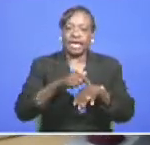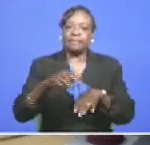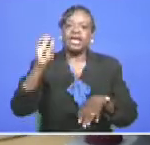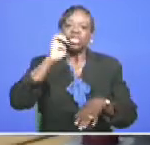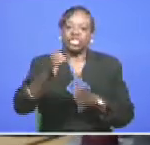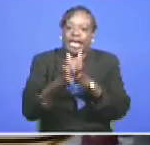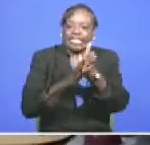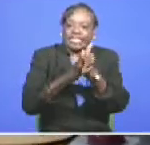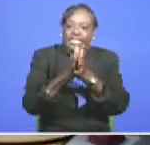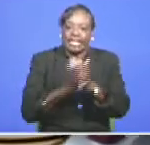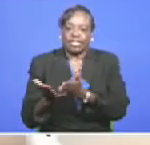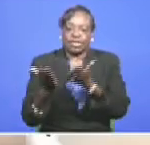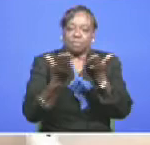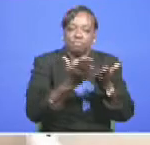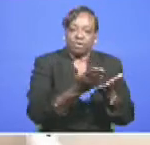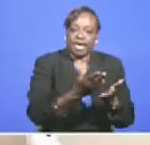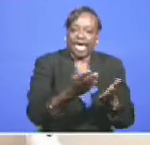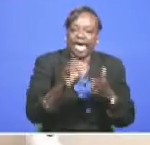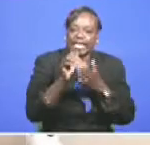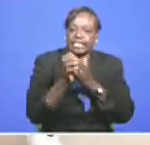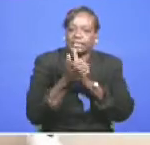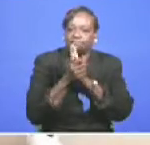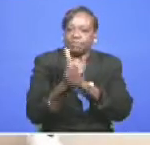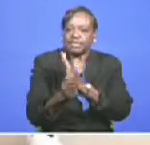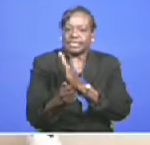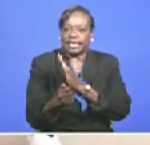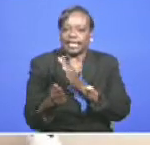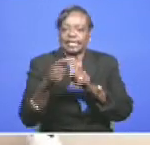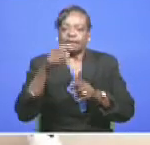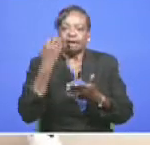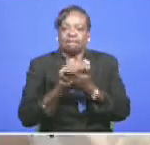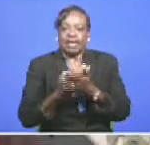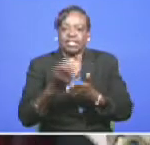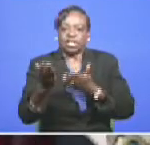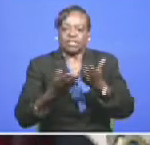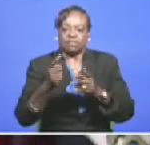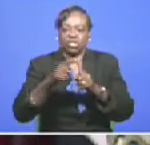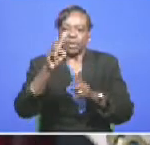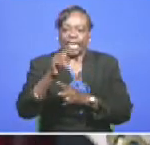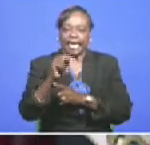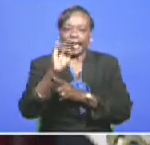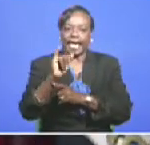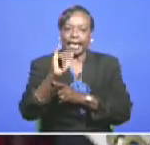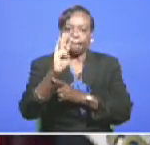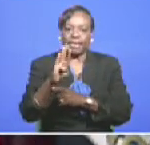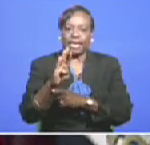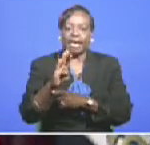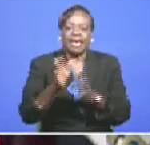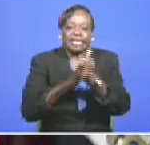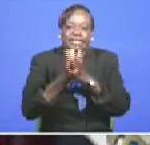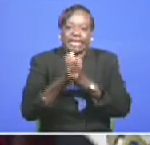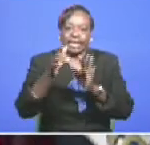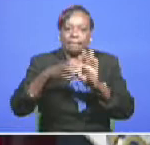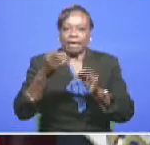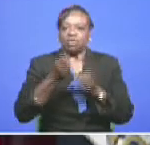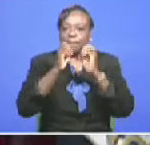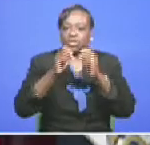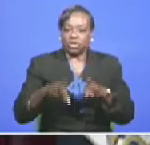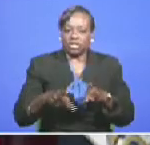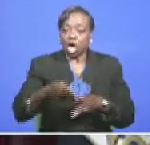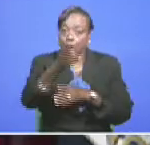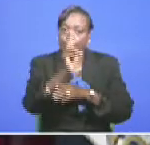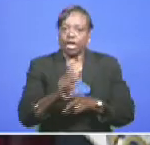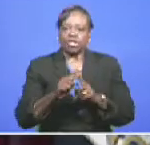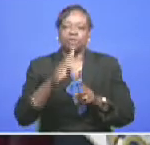excited to bring her expertise and wealth in financial services to NIB. Very excited about the opportunity. Very honored to have